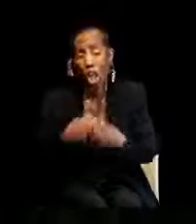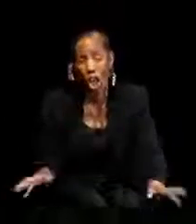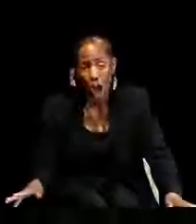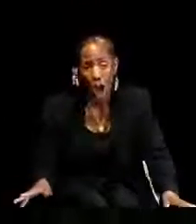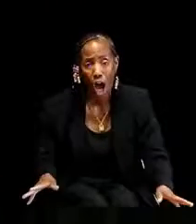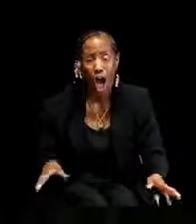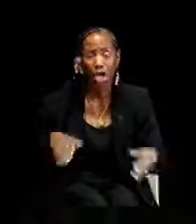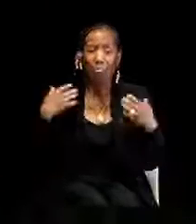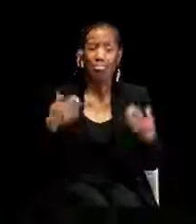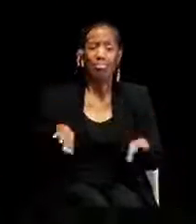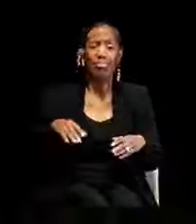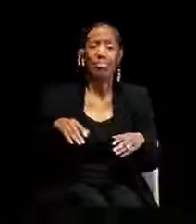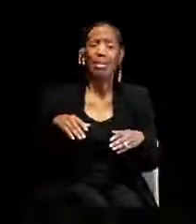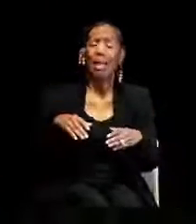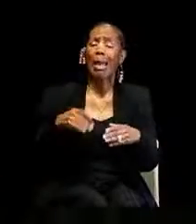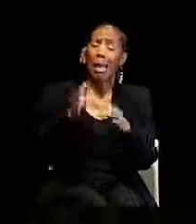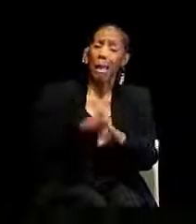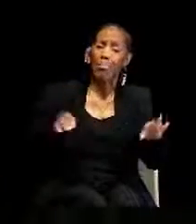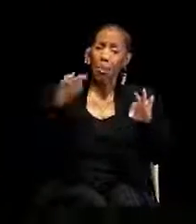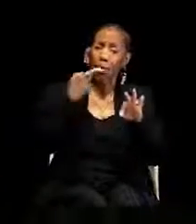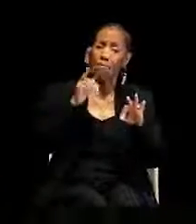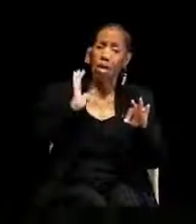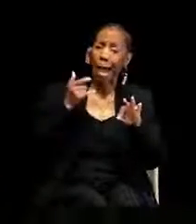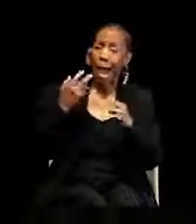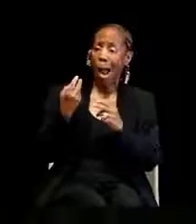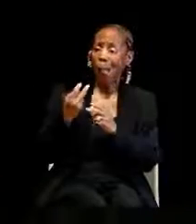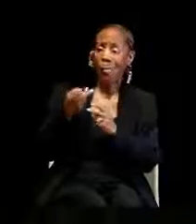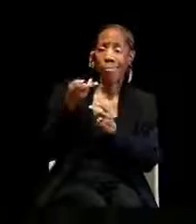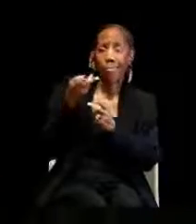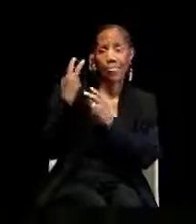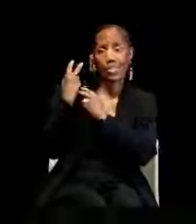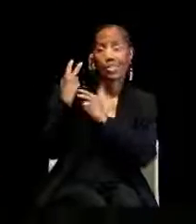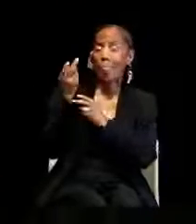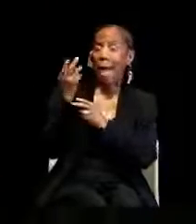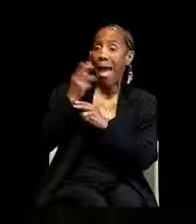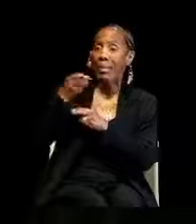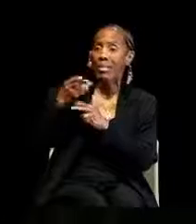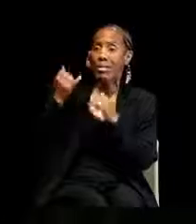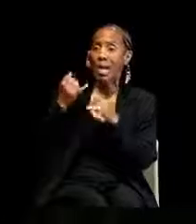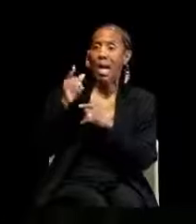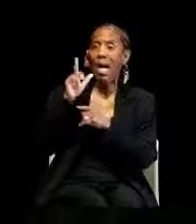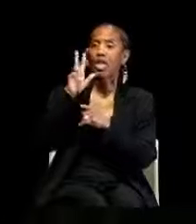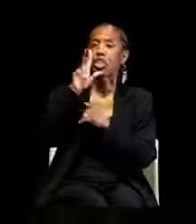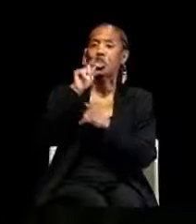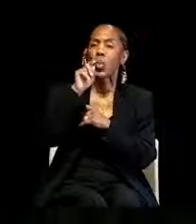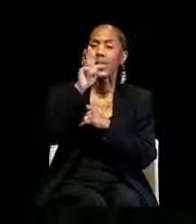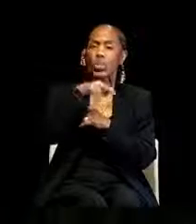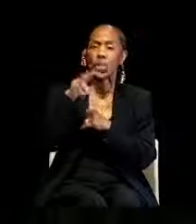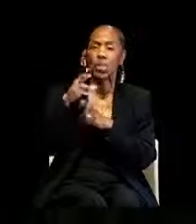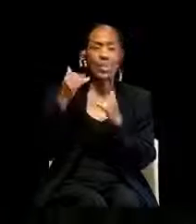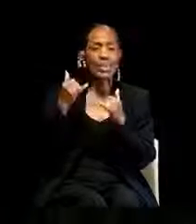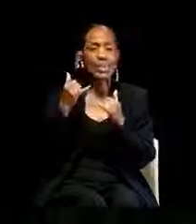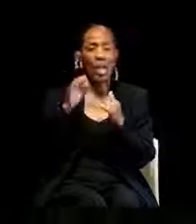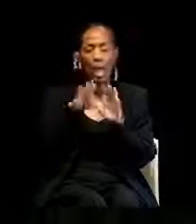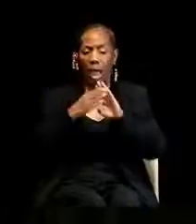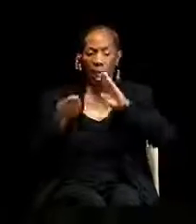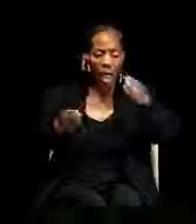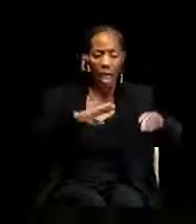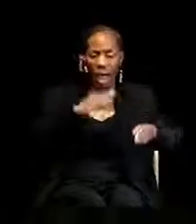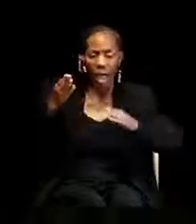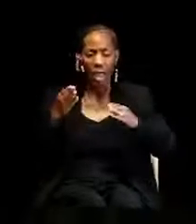are so important to a people's history. And you now have 2022 where we're still uncovering so much